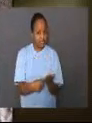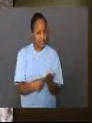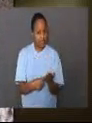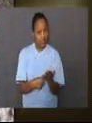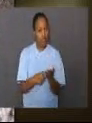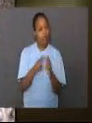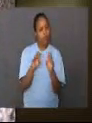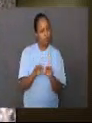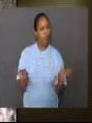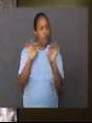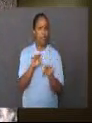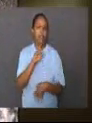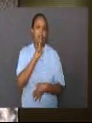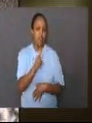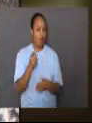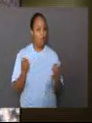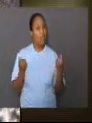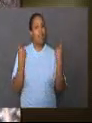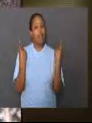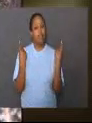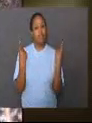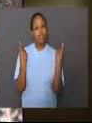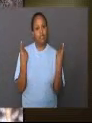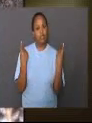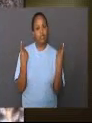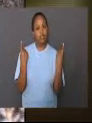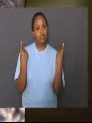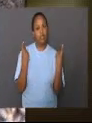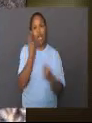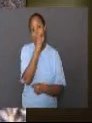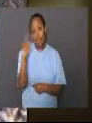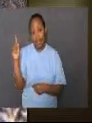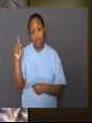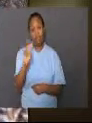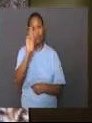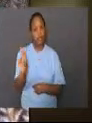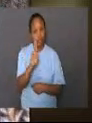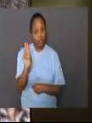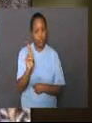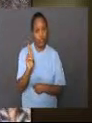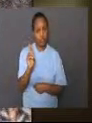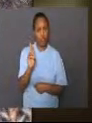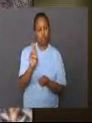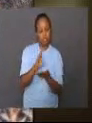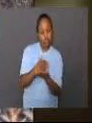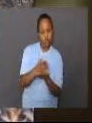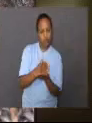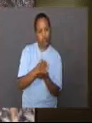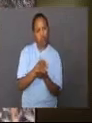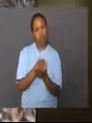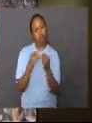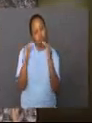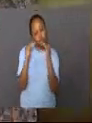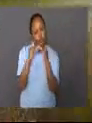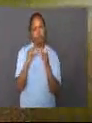is important to understand that such benefits should be distributed